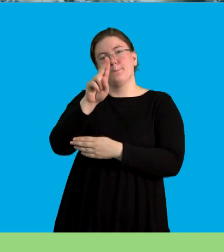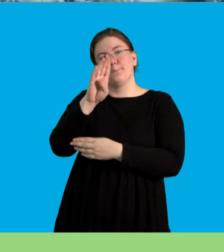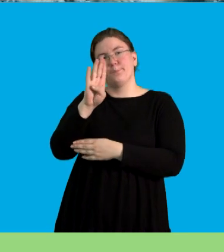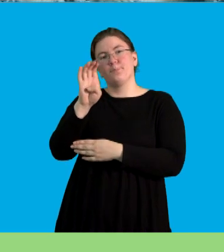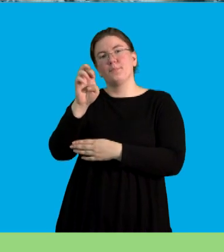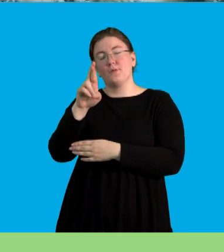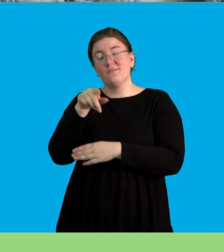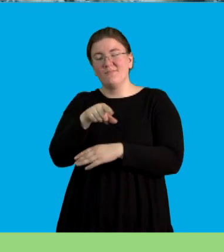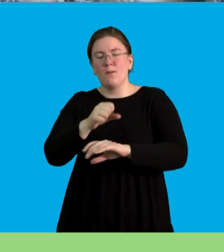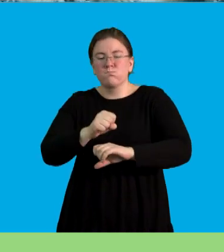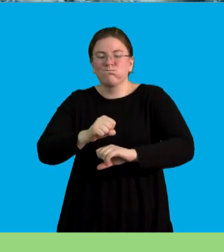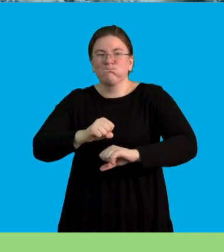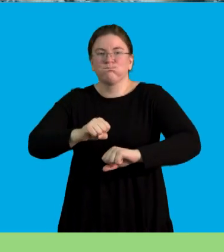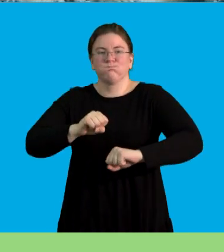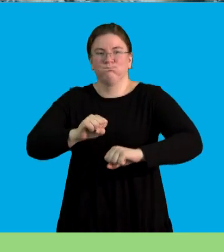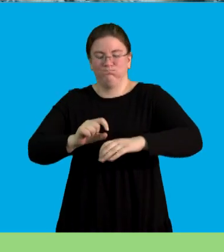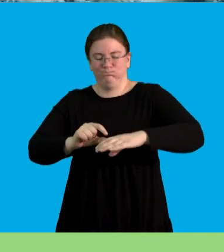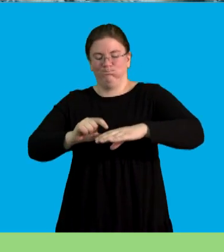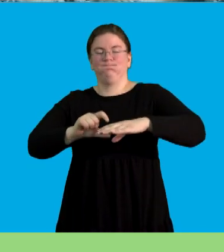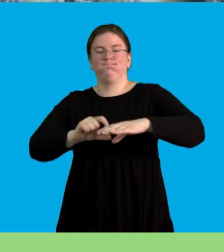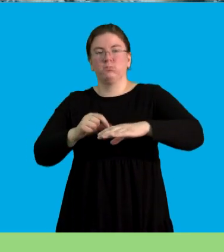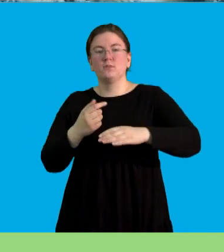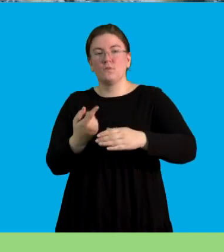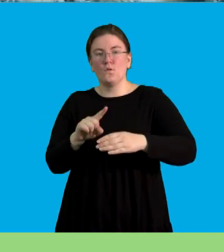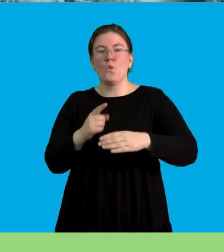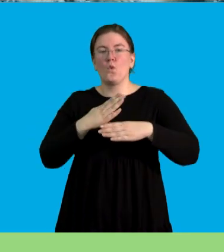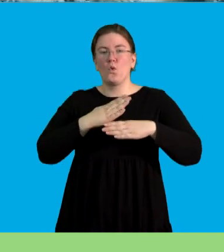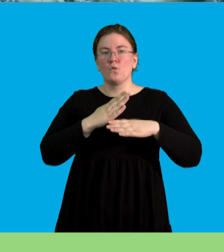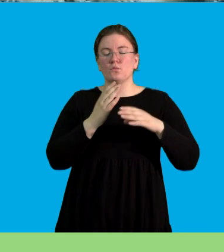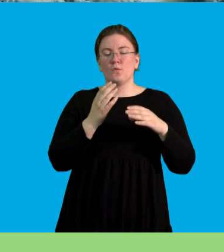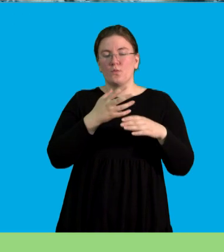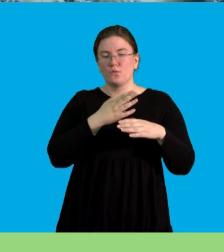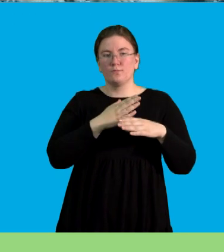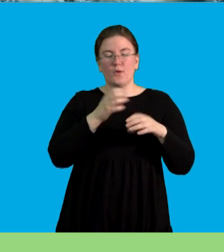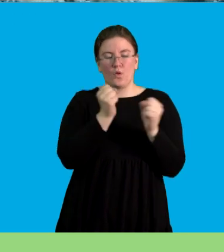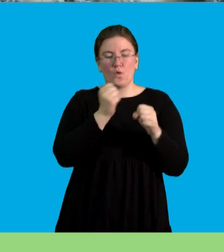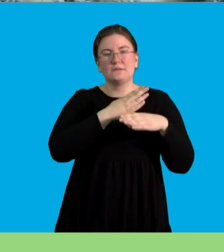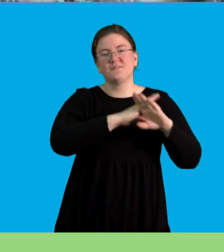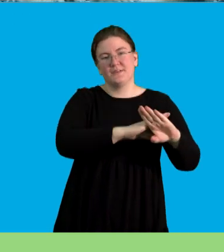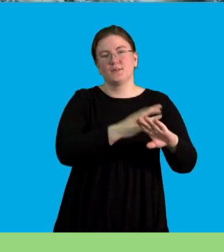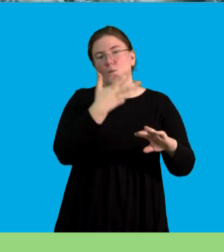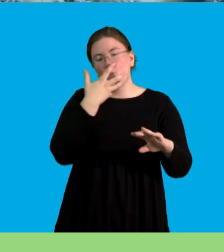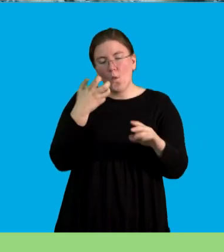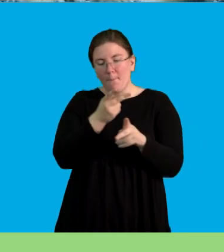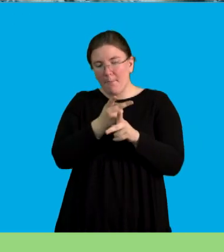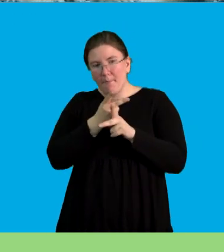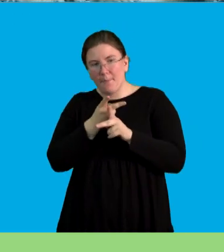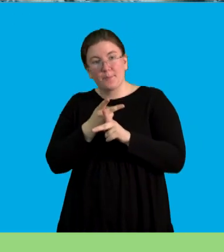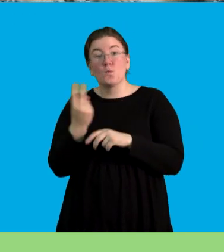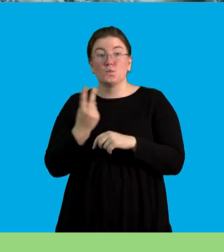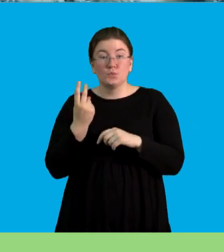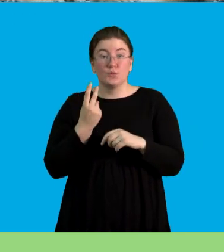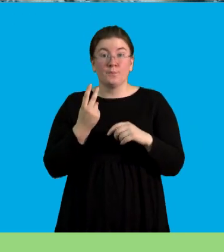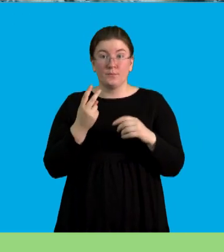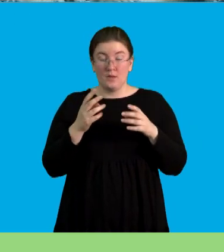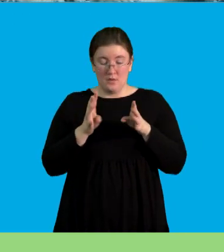insulation against the cold. And this helps keep them warm. They also have white fur to